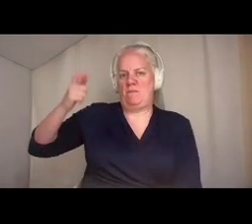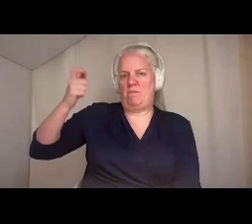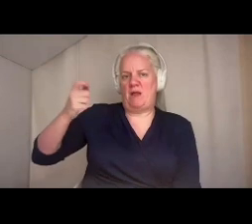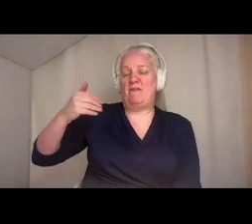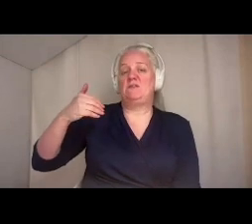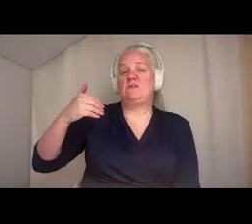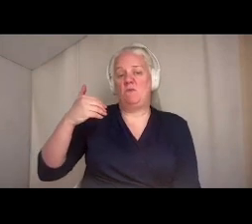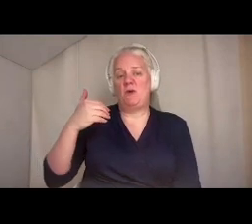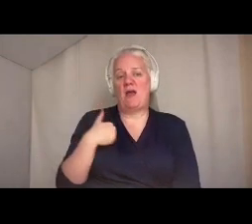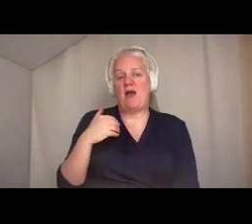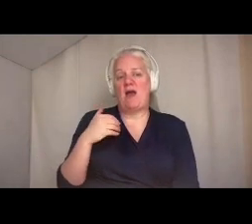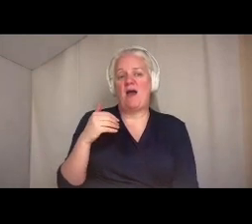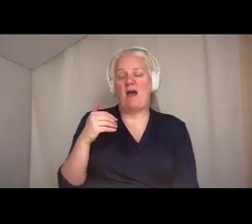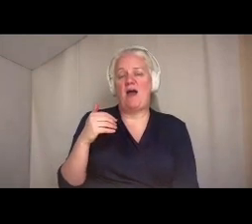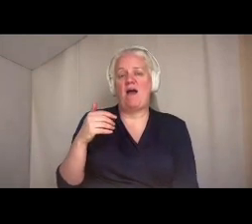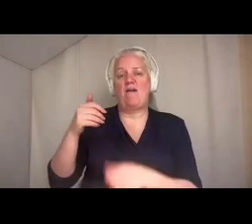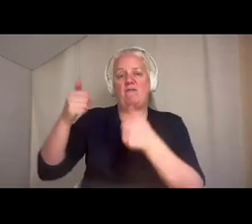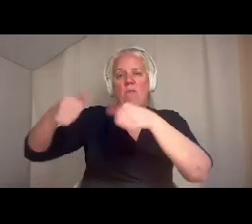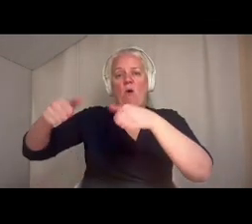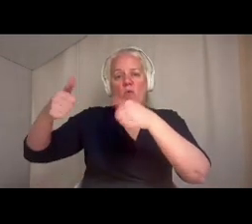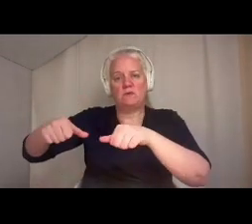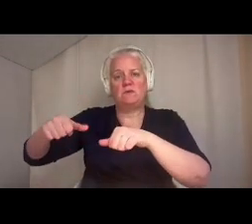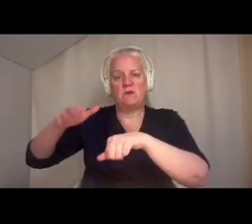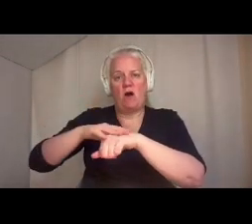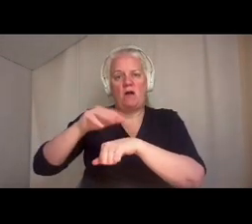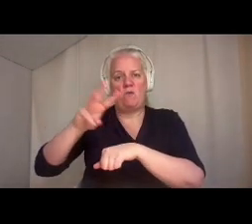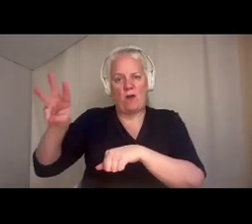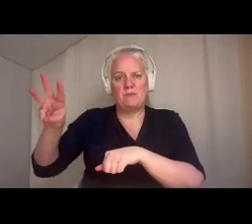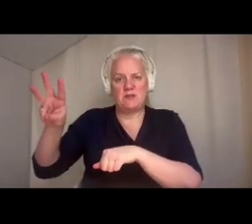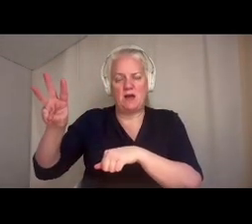sheet posted at our website,